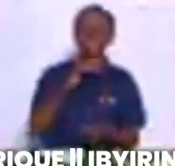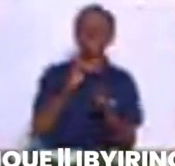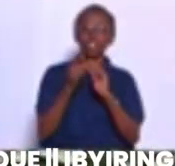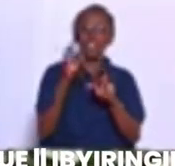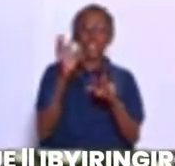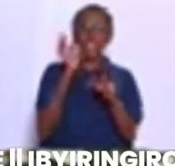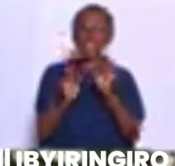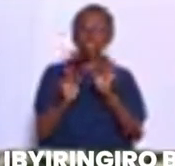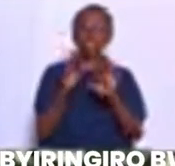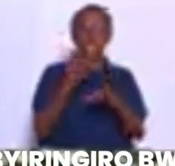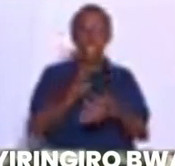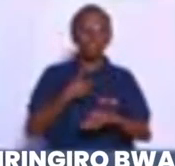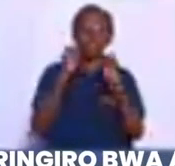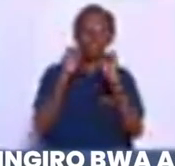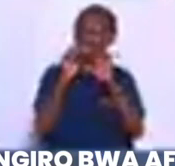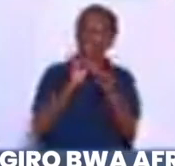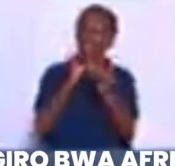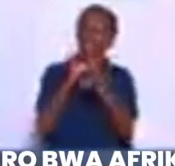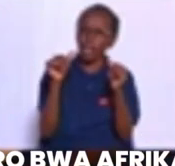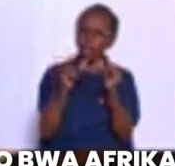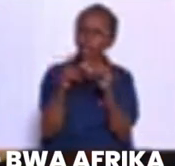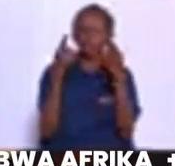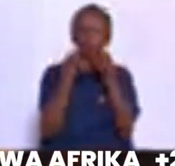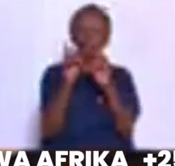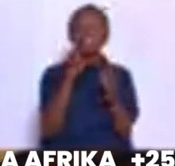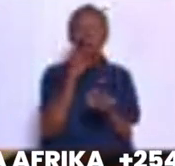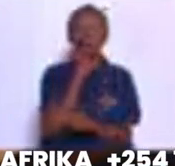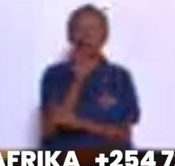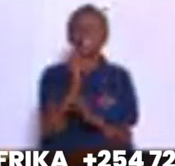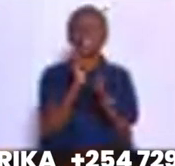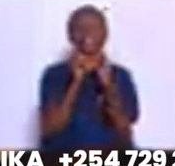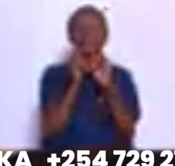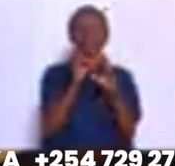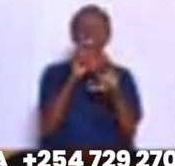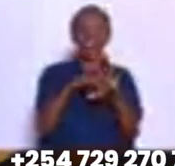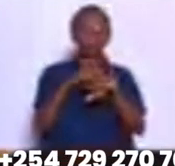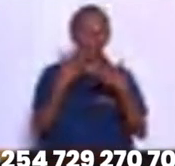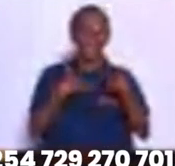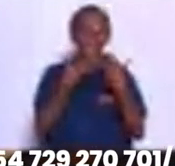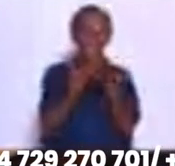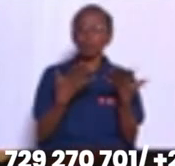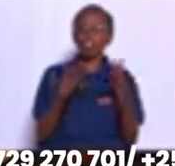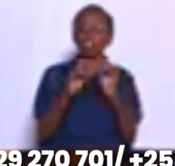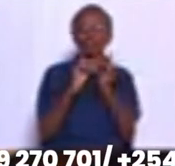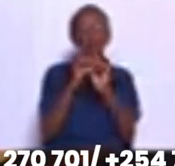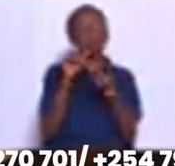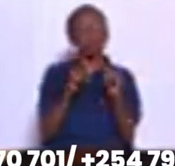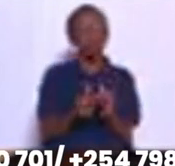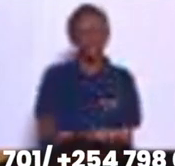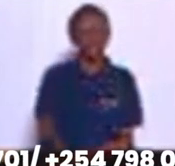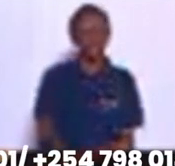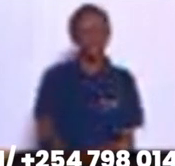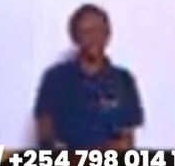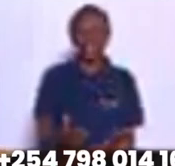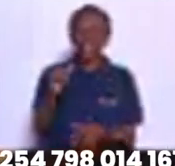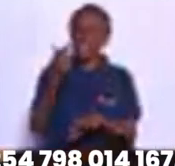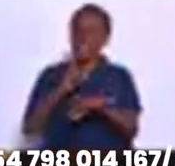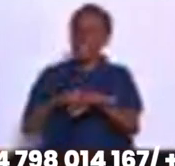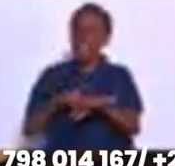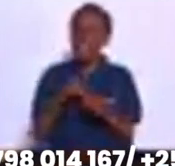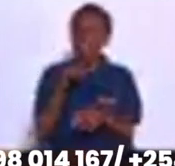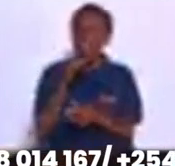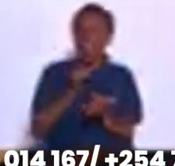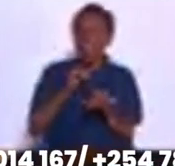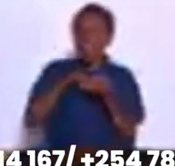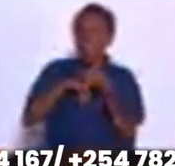talk about. But men will talk only when they have something to talk about. So sometimes your